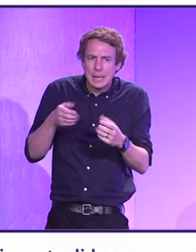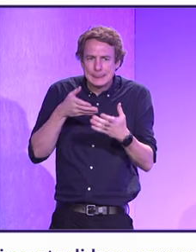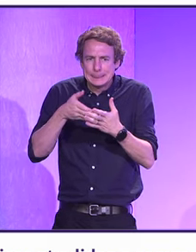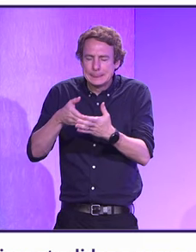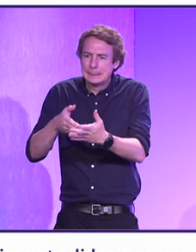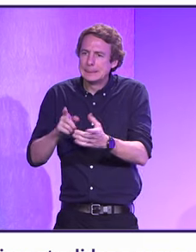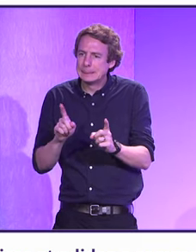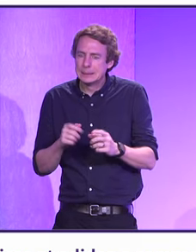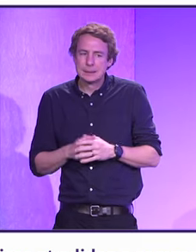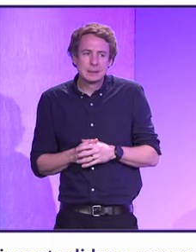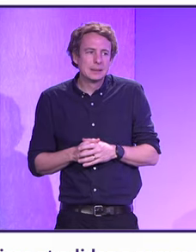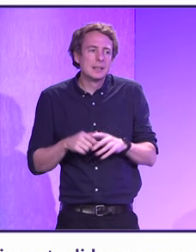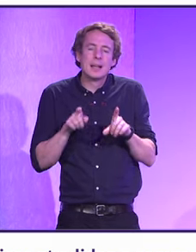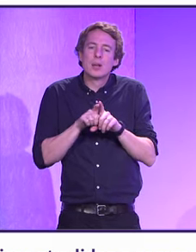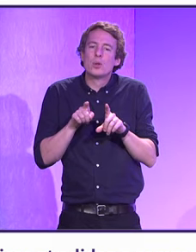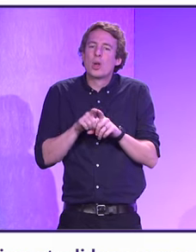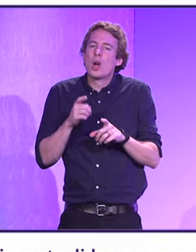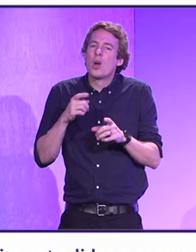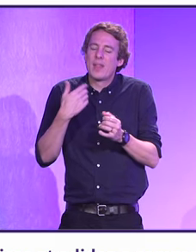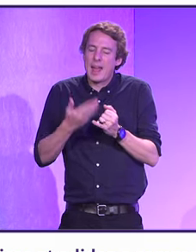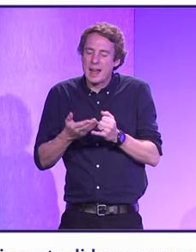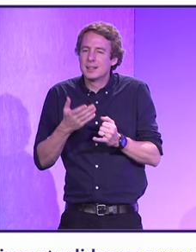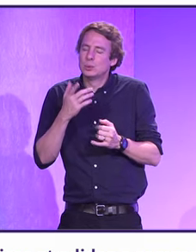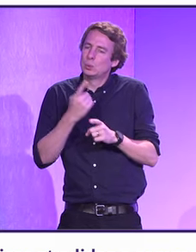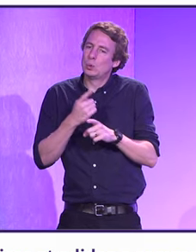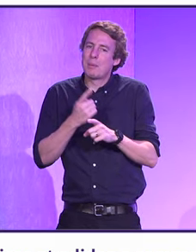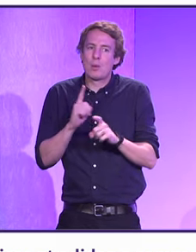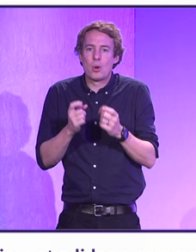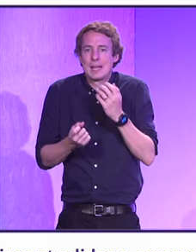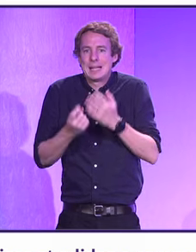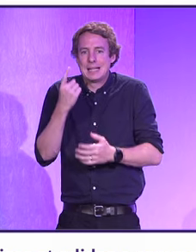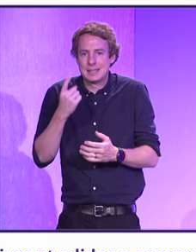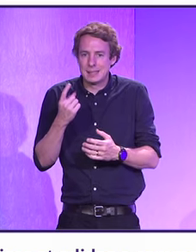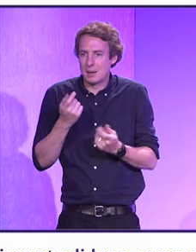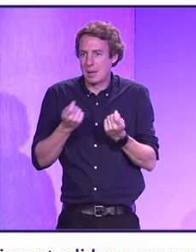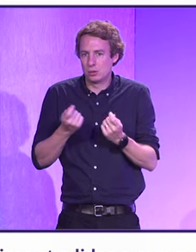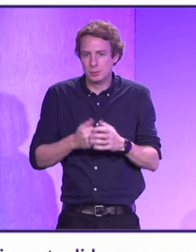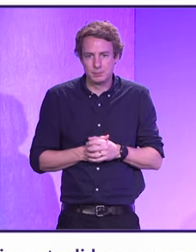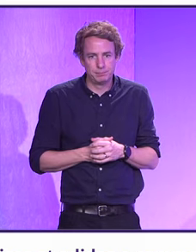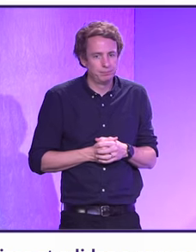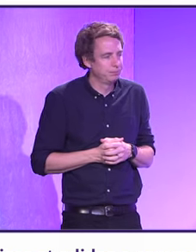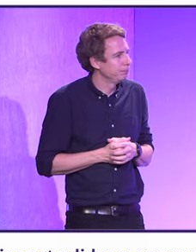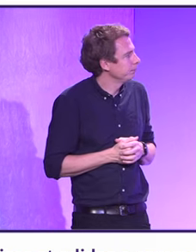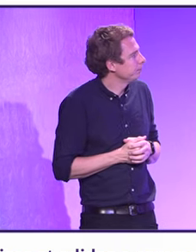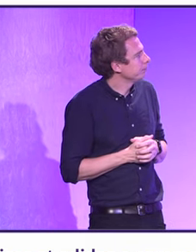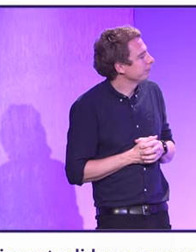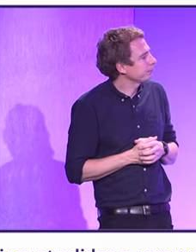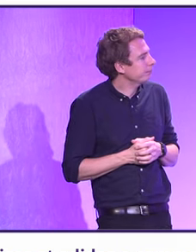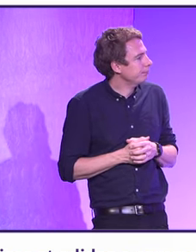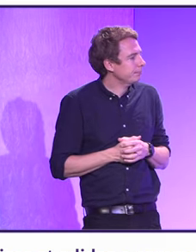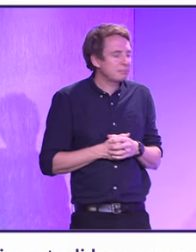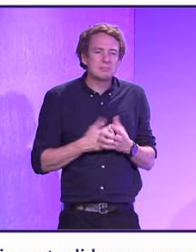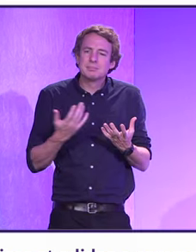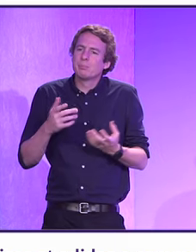we overcame the challenges, and obviously to finalize with incident management. So everything starts with